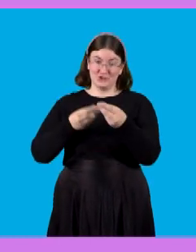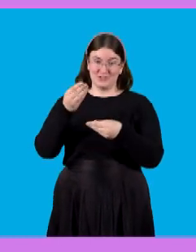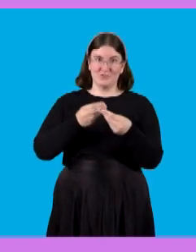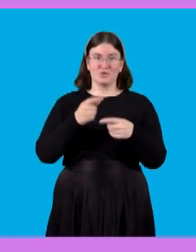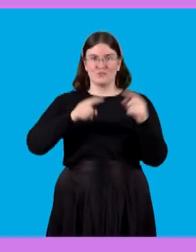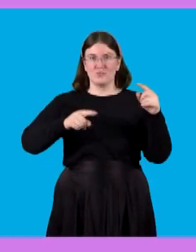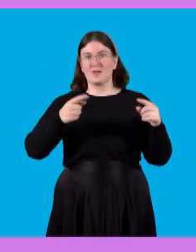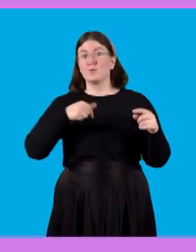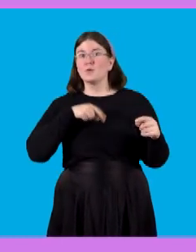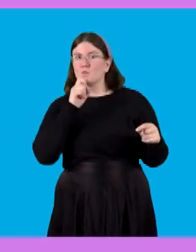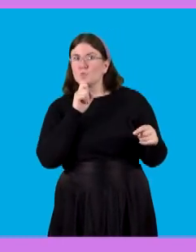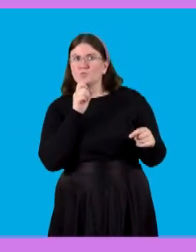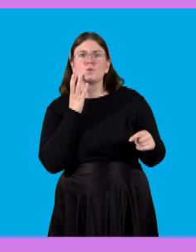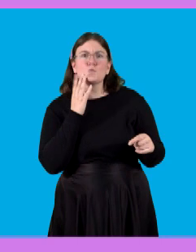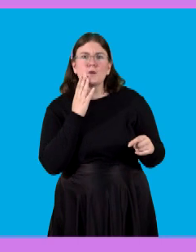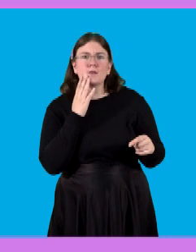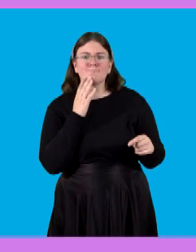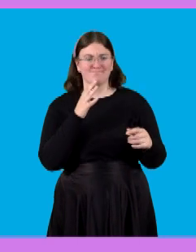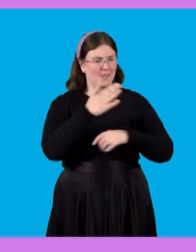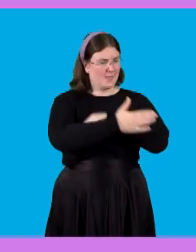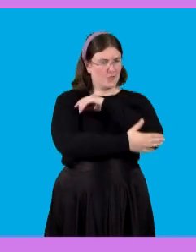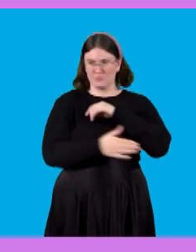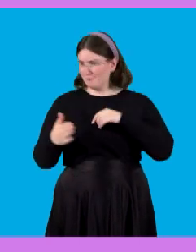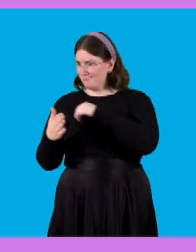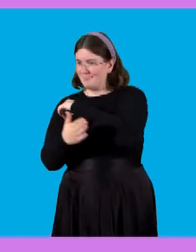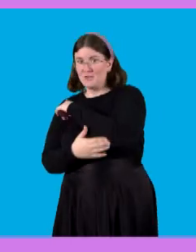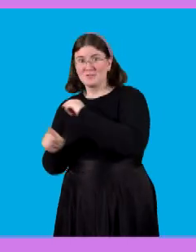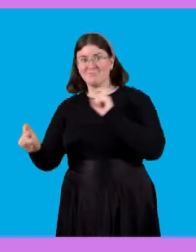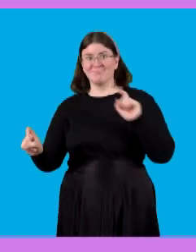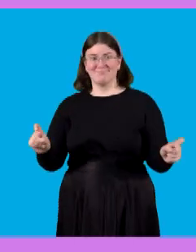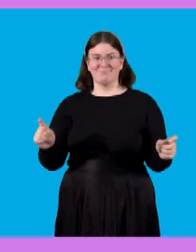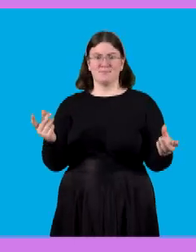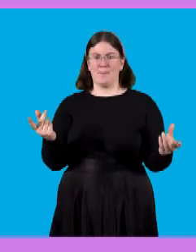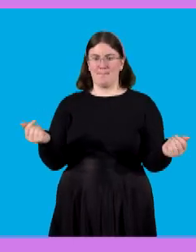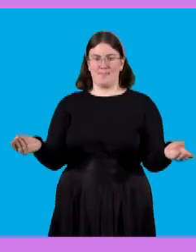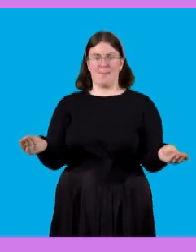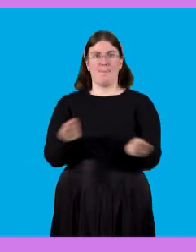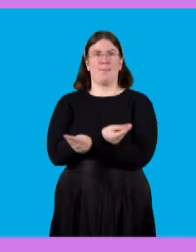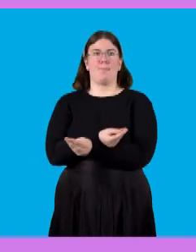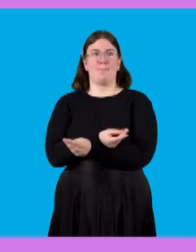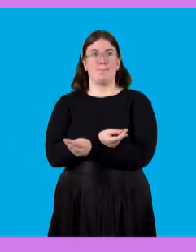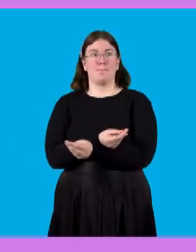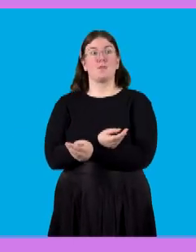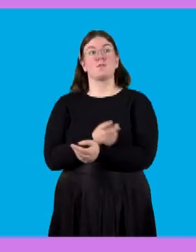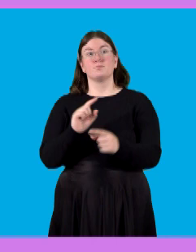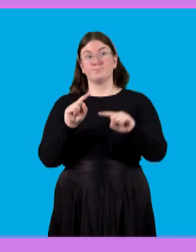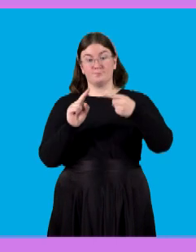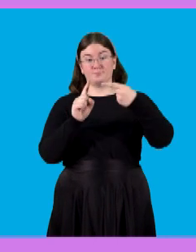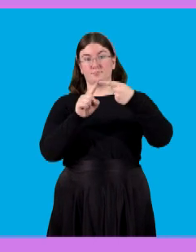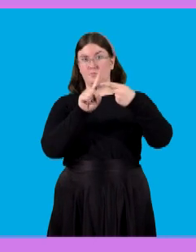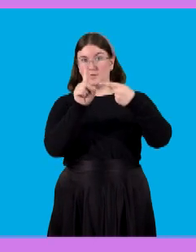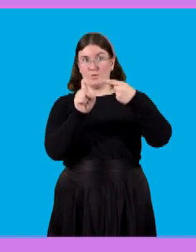our pre-knowledge practice. Okay, so the first question here, write the abbreviation VAT in